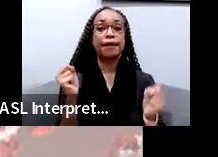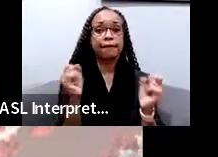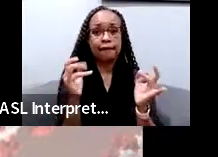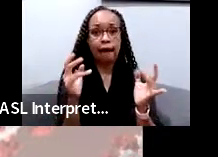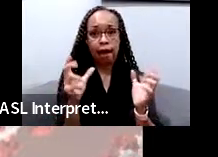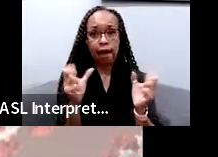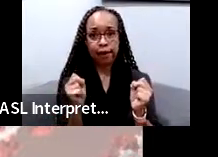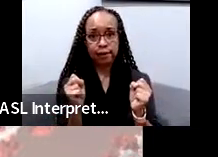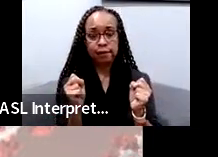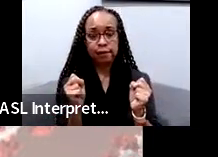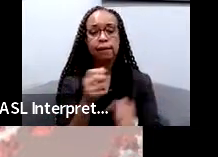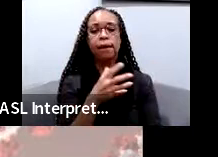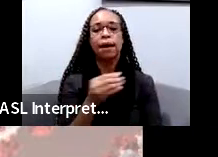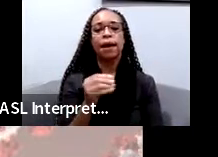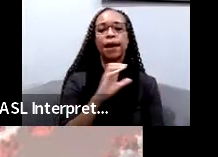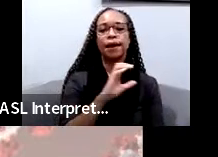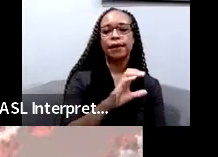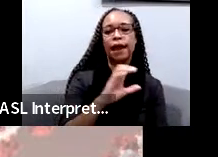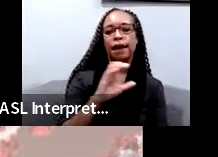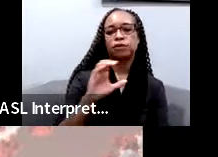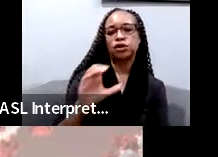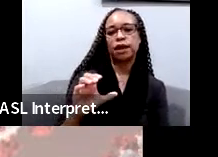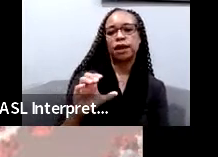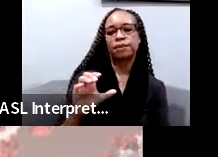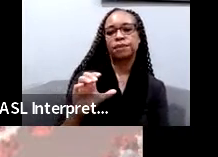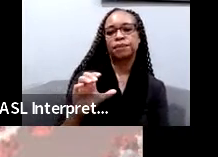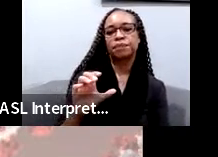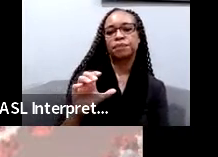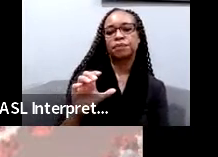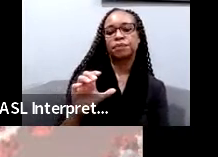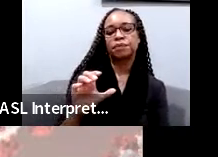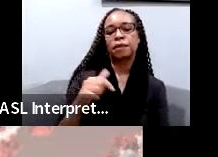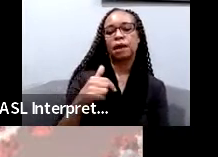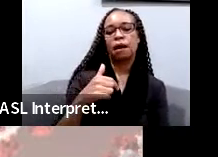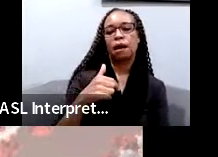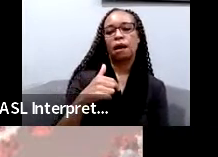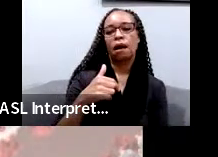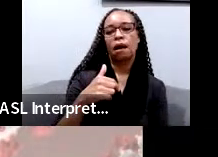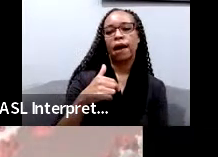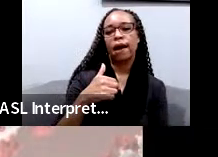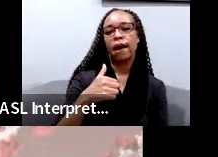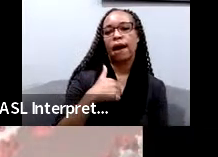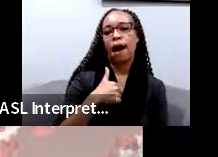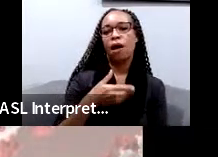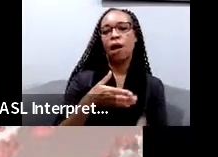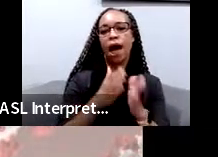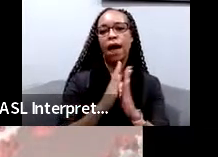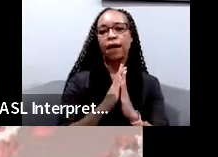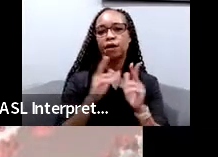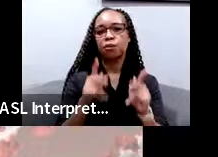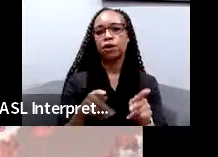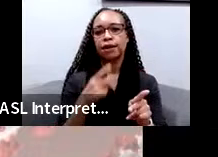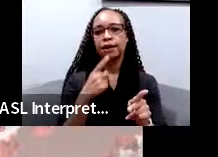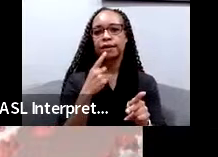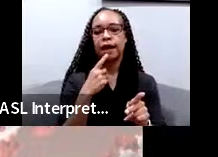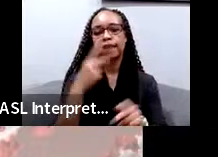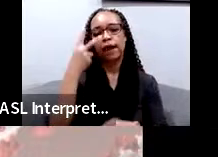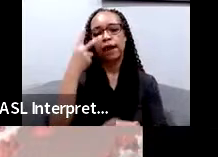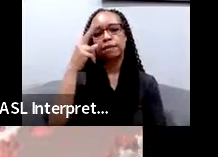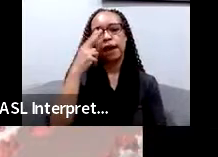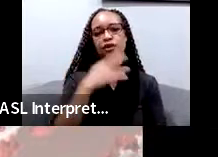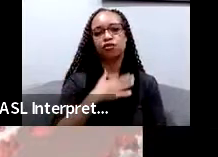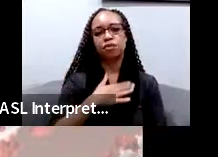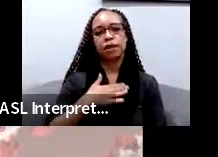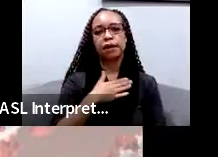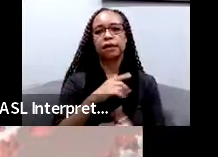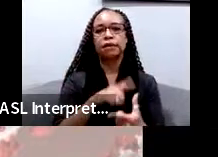and captioning, and I will ask someone to say that in Spanish, please, and then I will